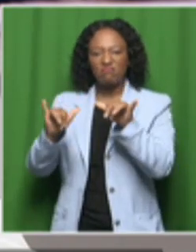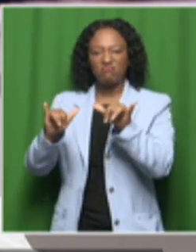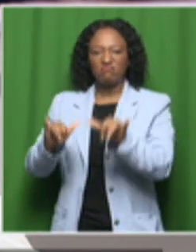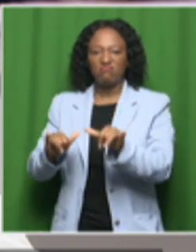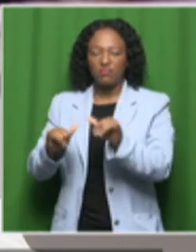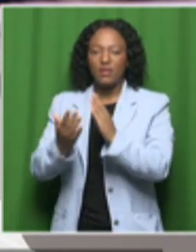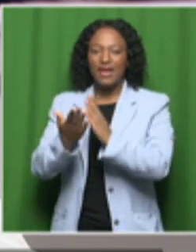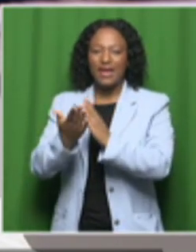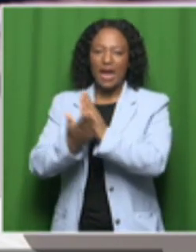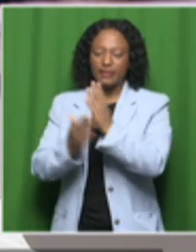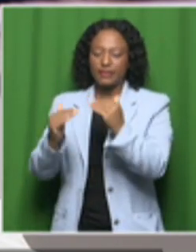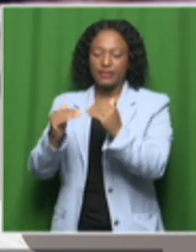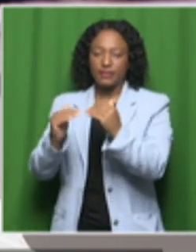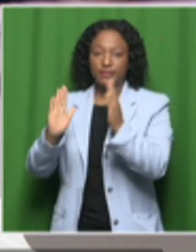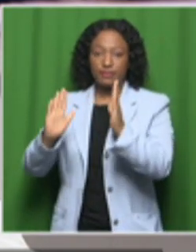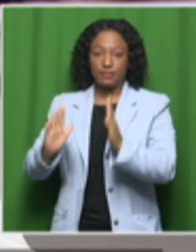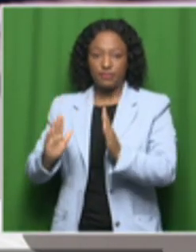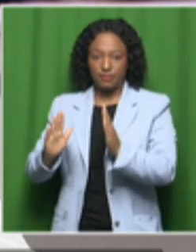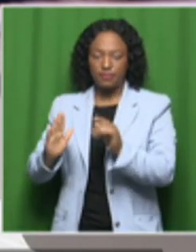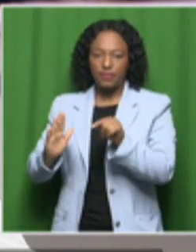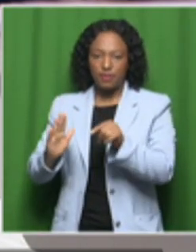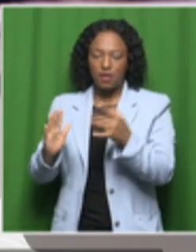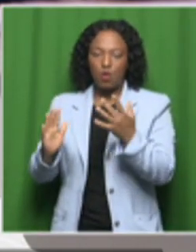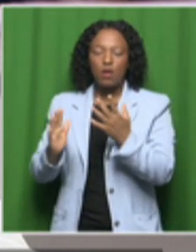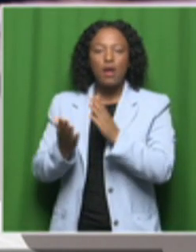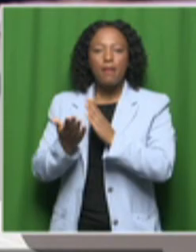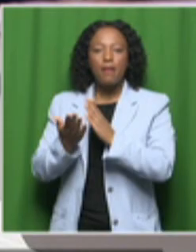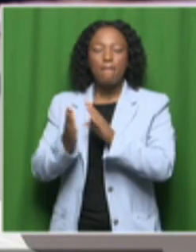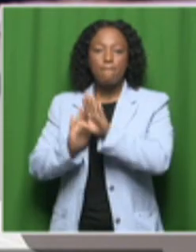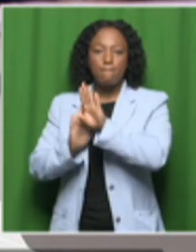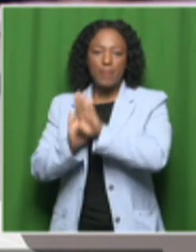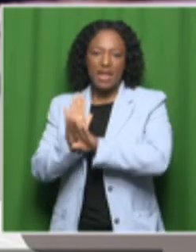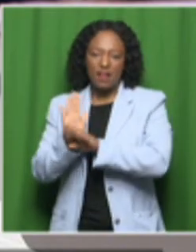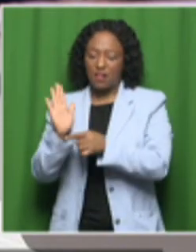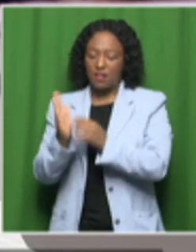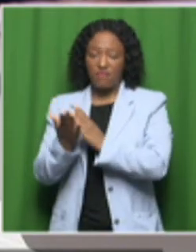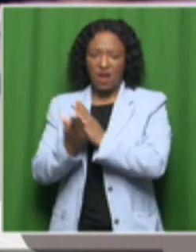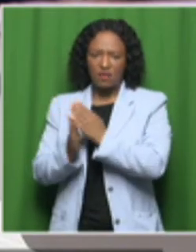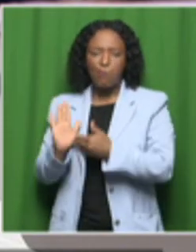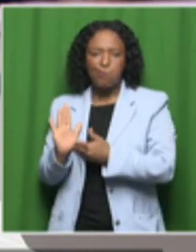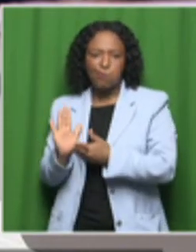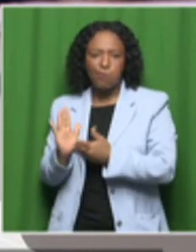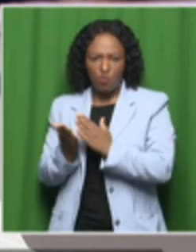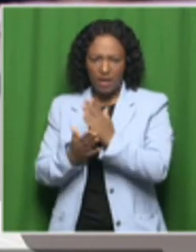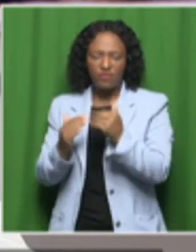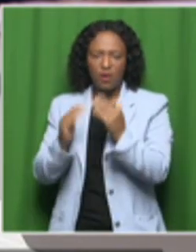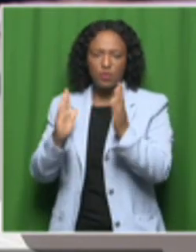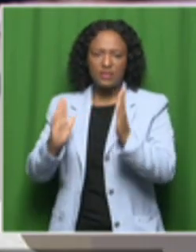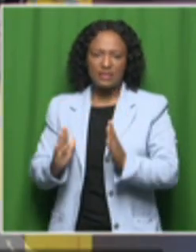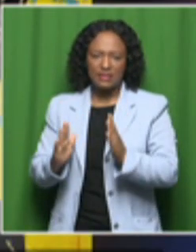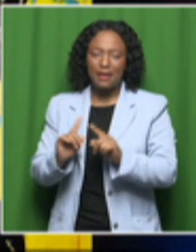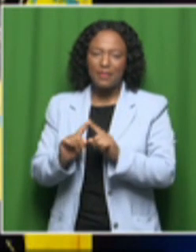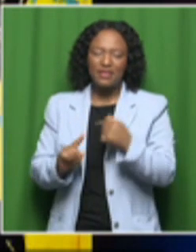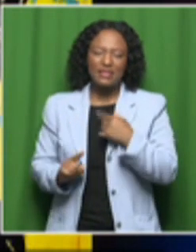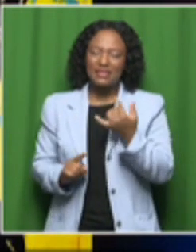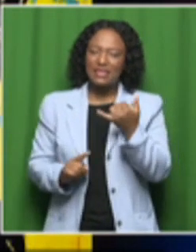shelter, as also captured in our Bill of Rights. It's something that we are still behind.